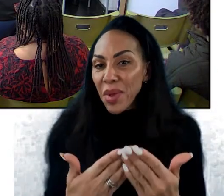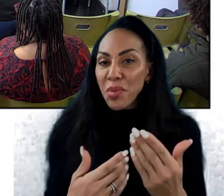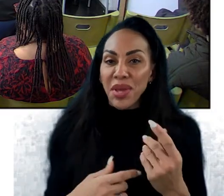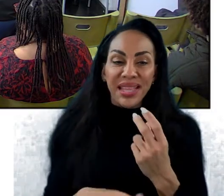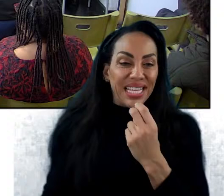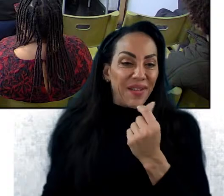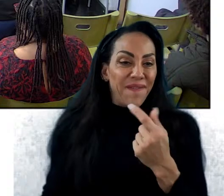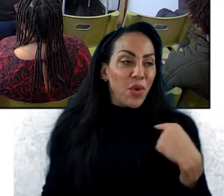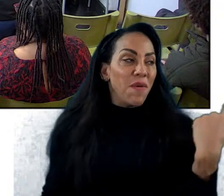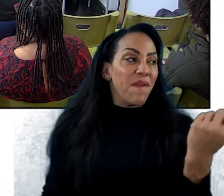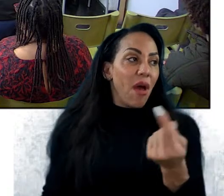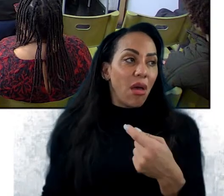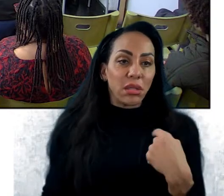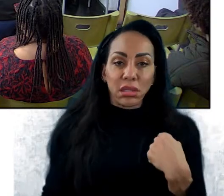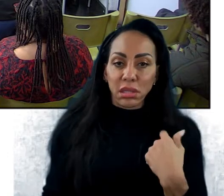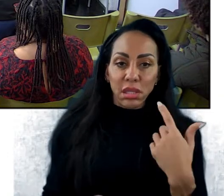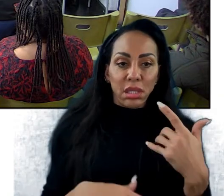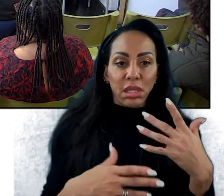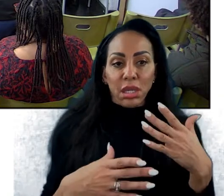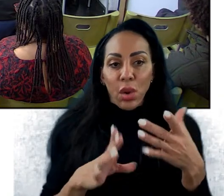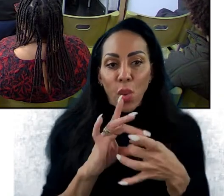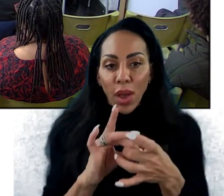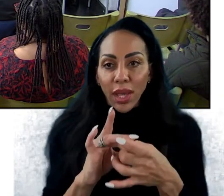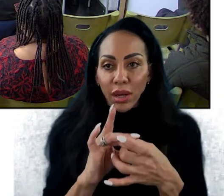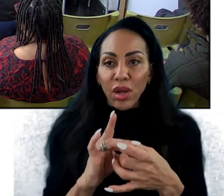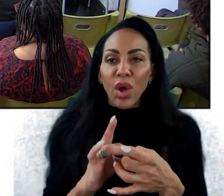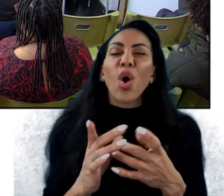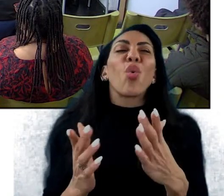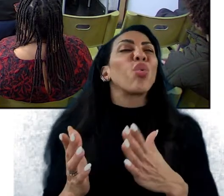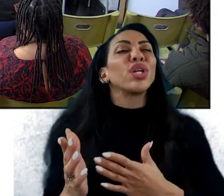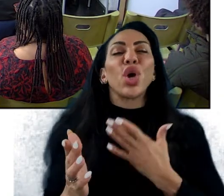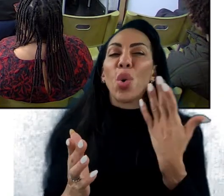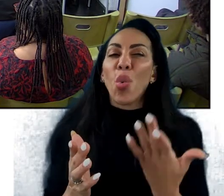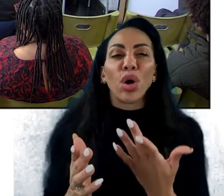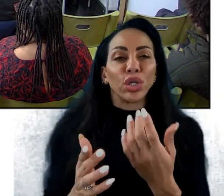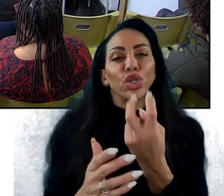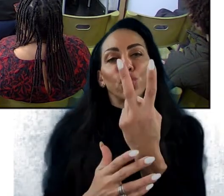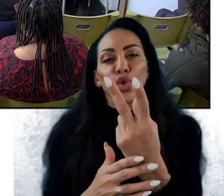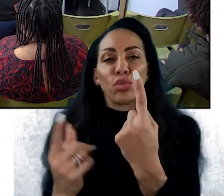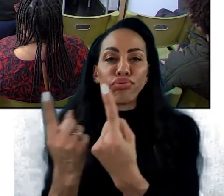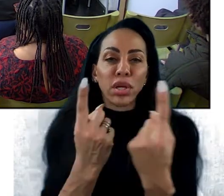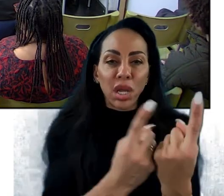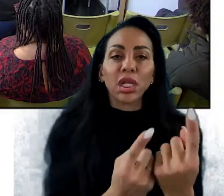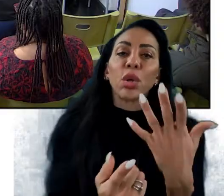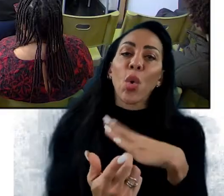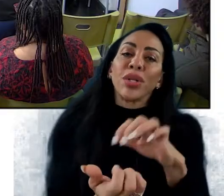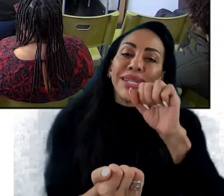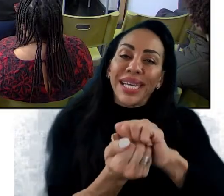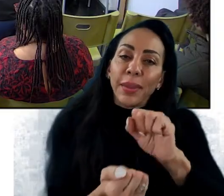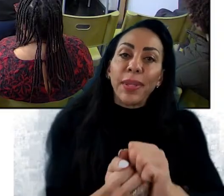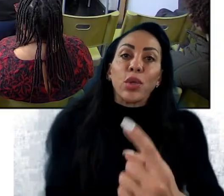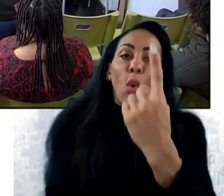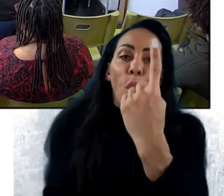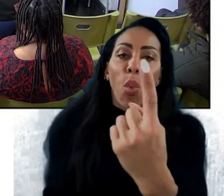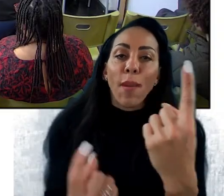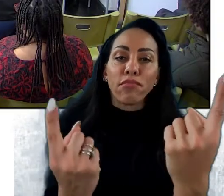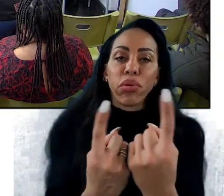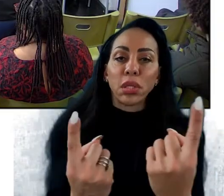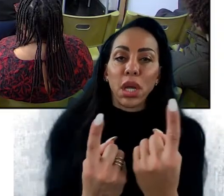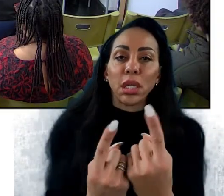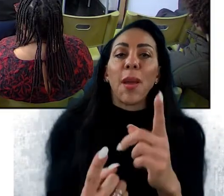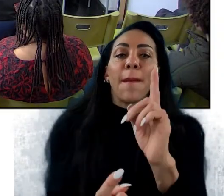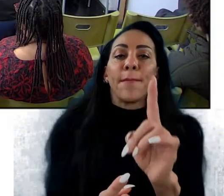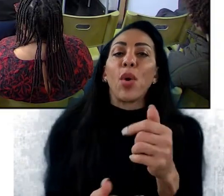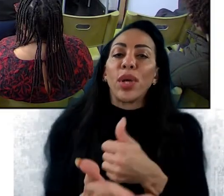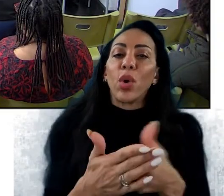to maintain one product than two, so we've kept it as one. But we just try to keep those two different users in